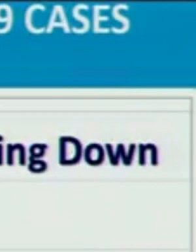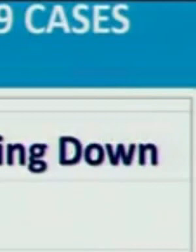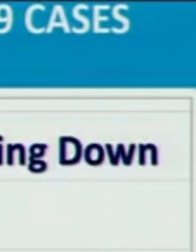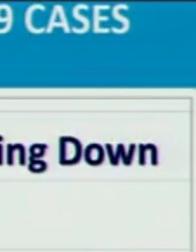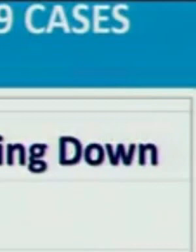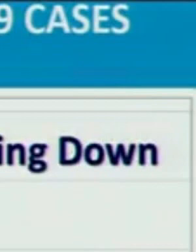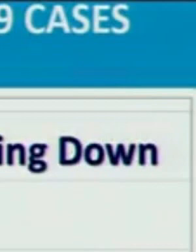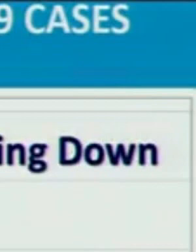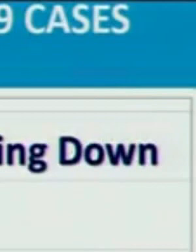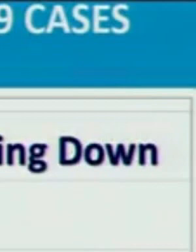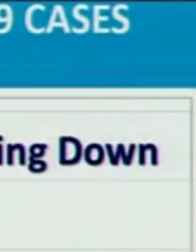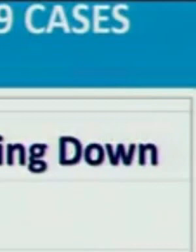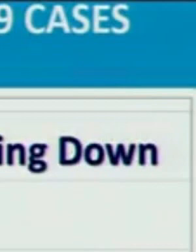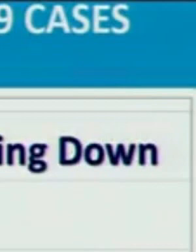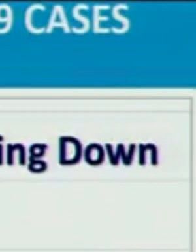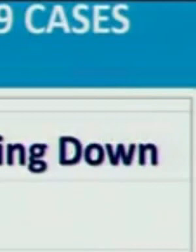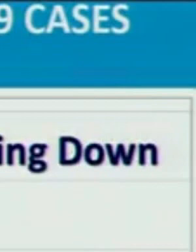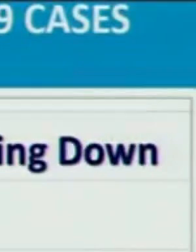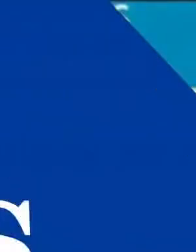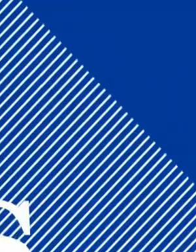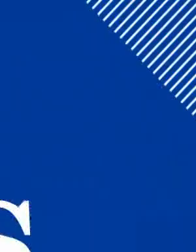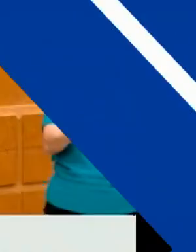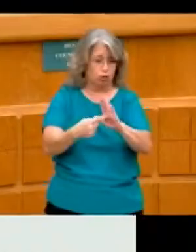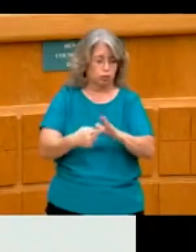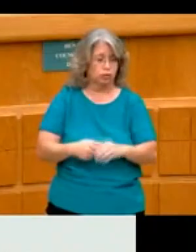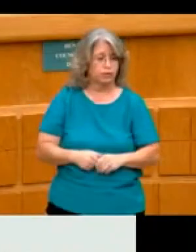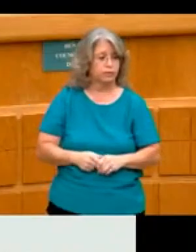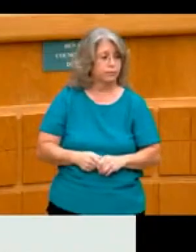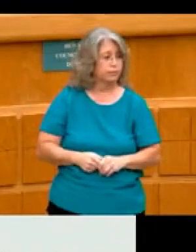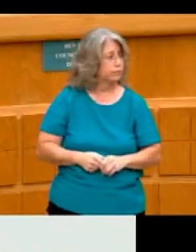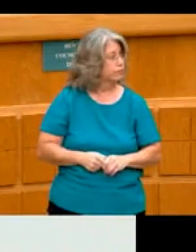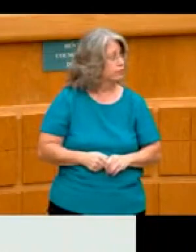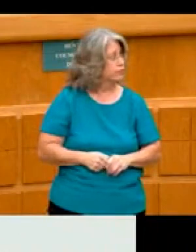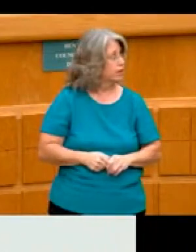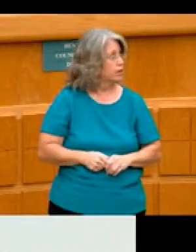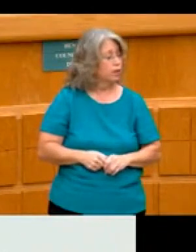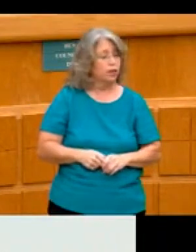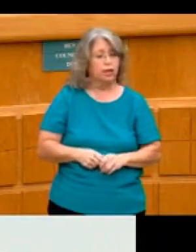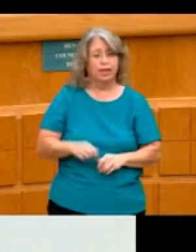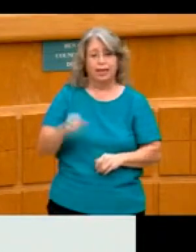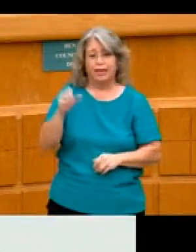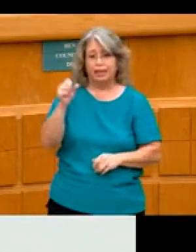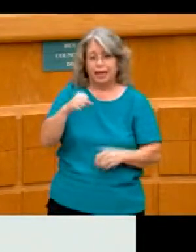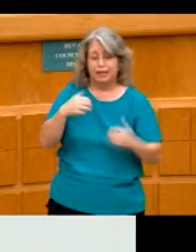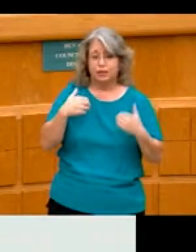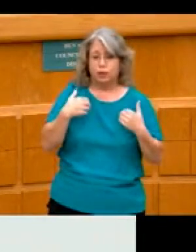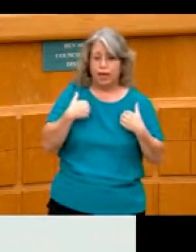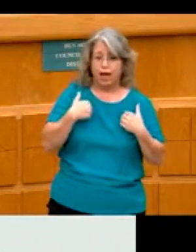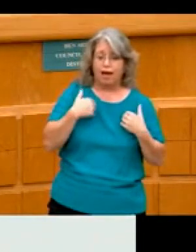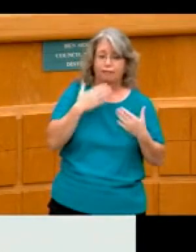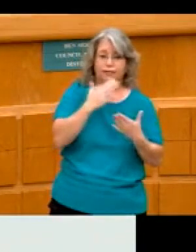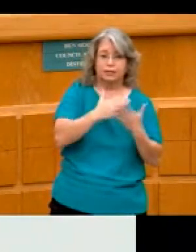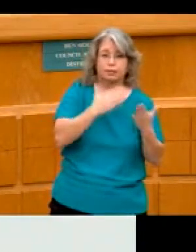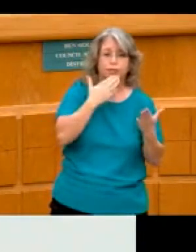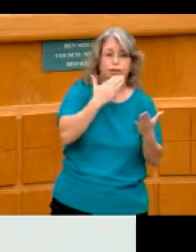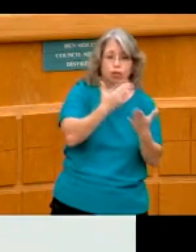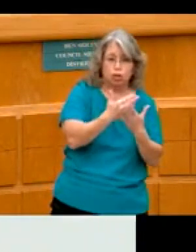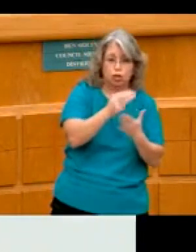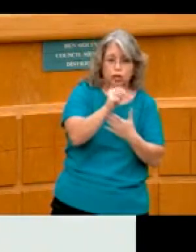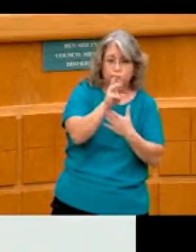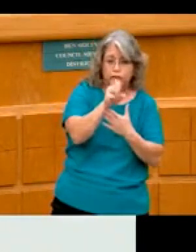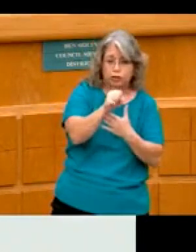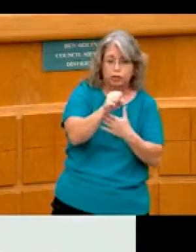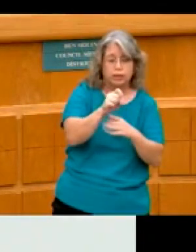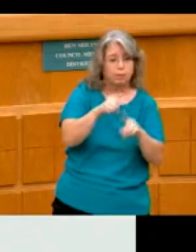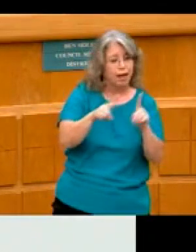not a time to let your guard down. While there's a positive message here, I caution that just completely back to normal